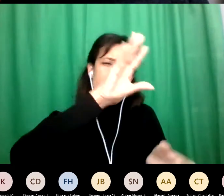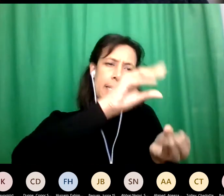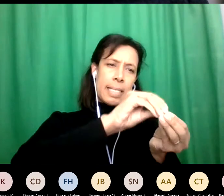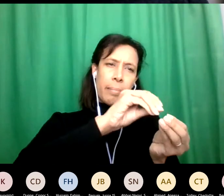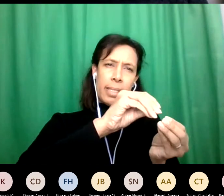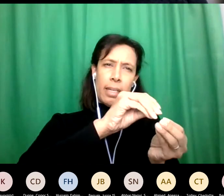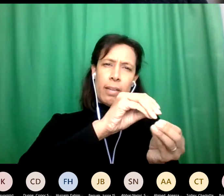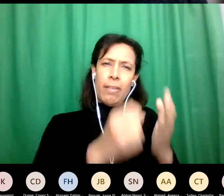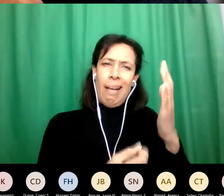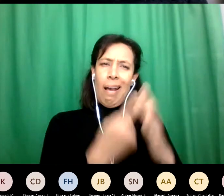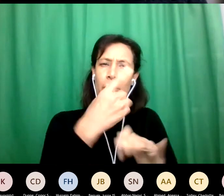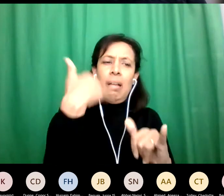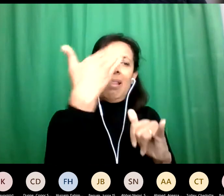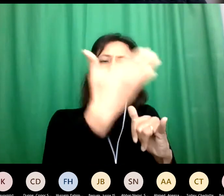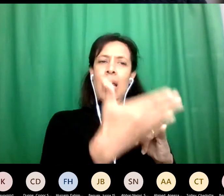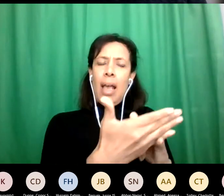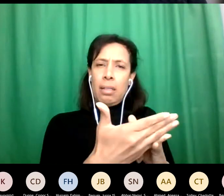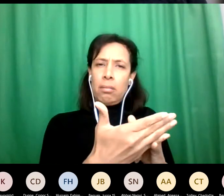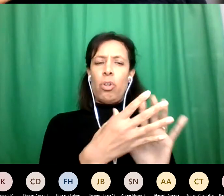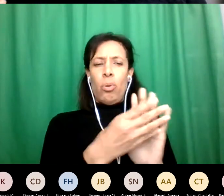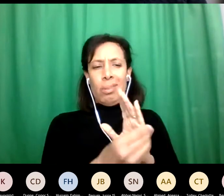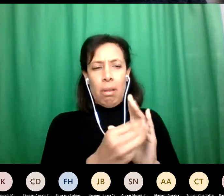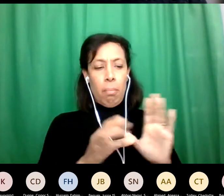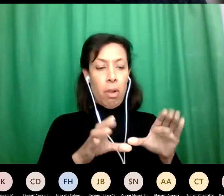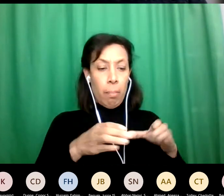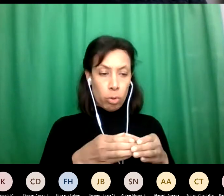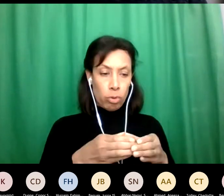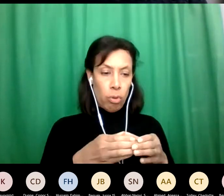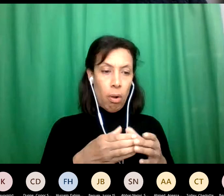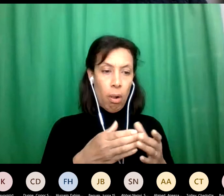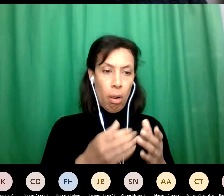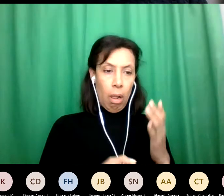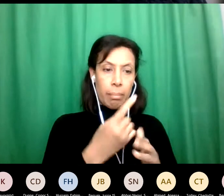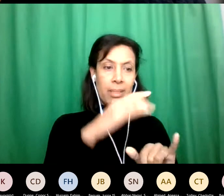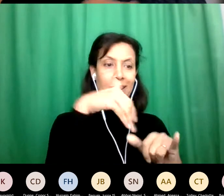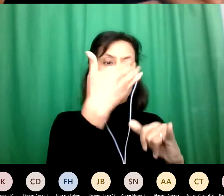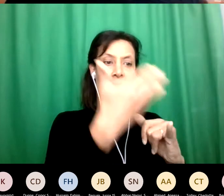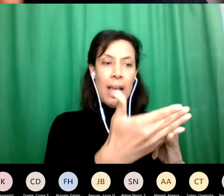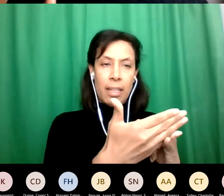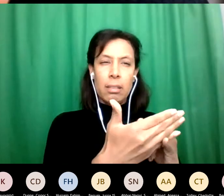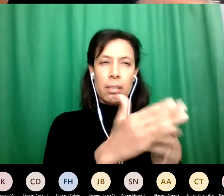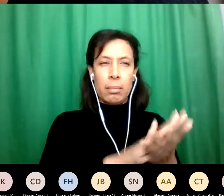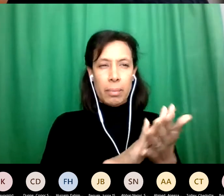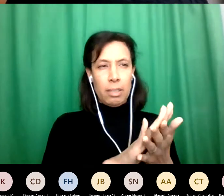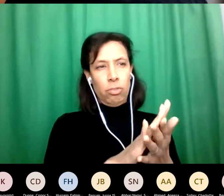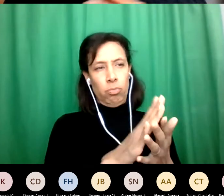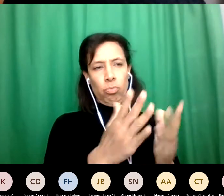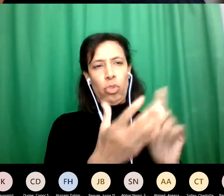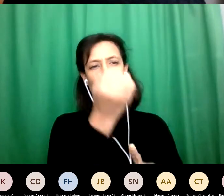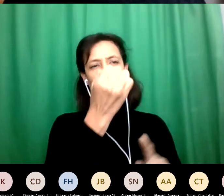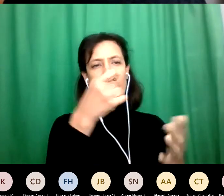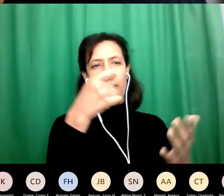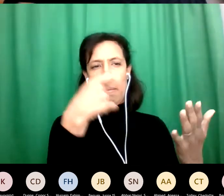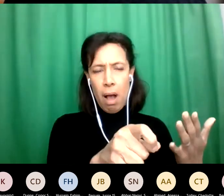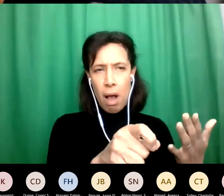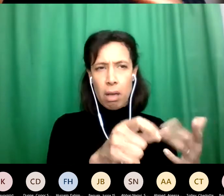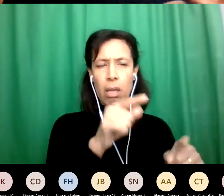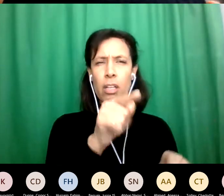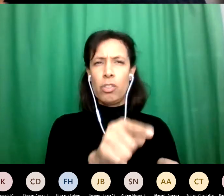end of a unit of work or at the end of a module, you get a mark. And I've sort of suggested that those two things